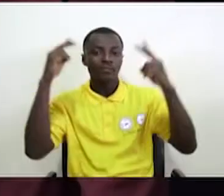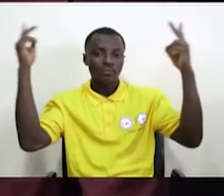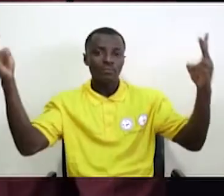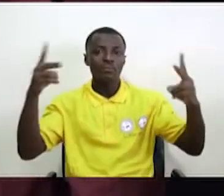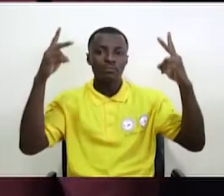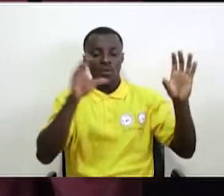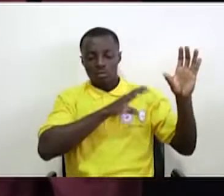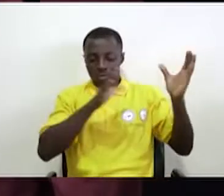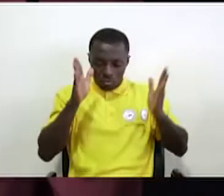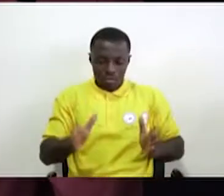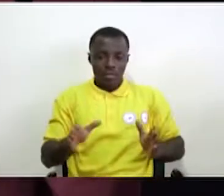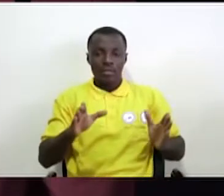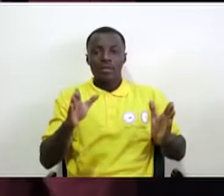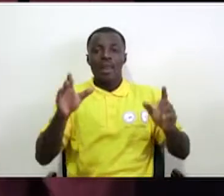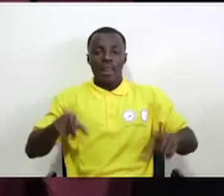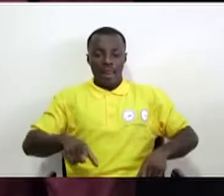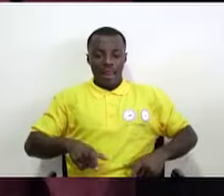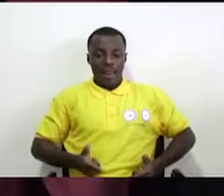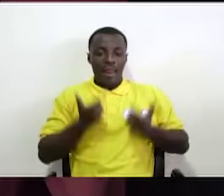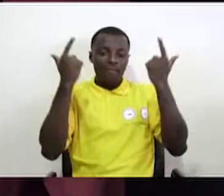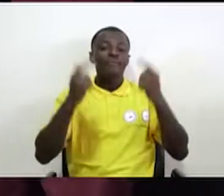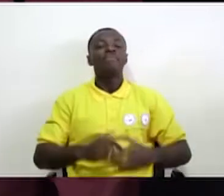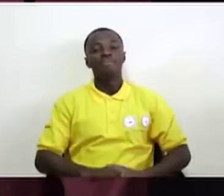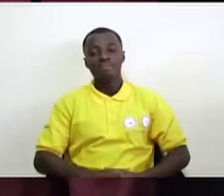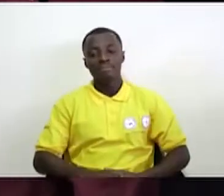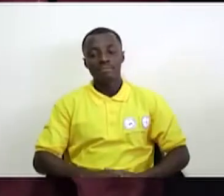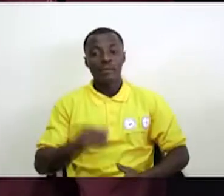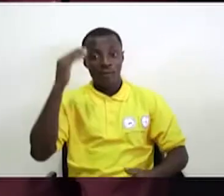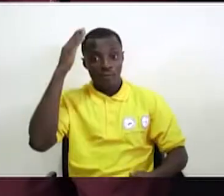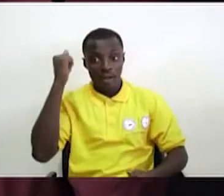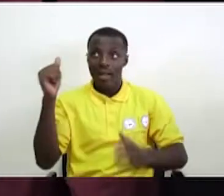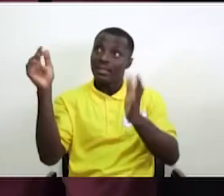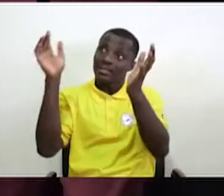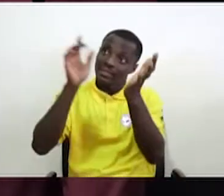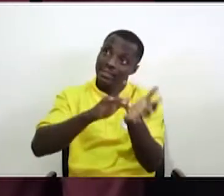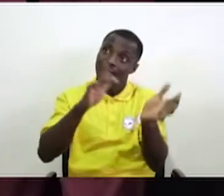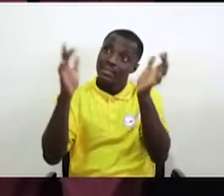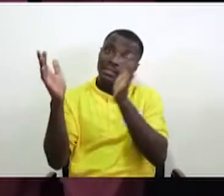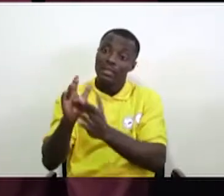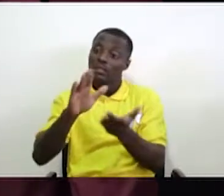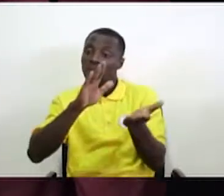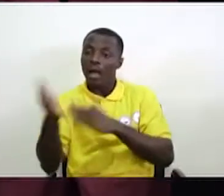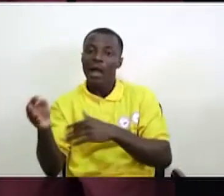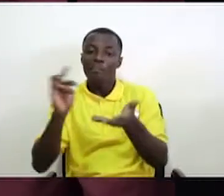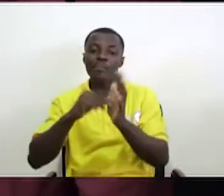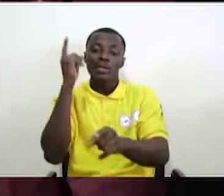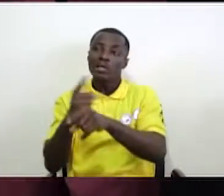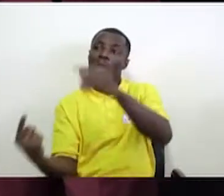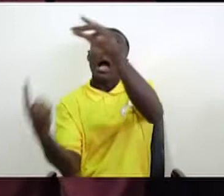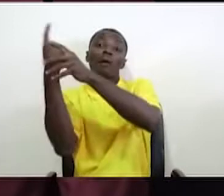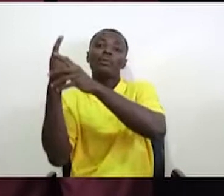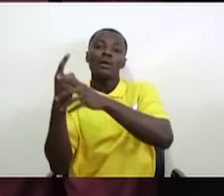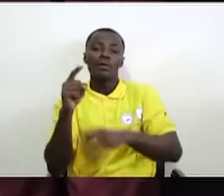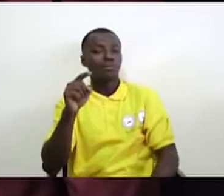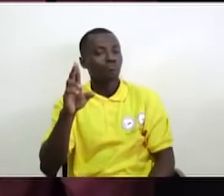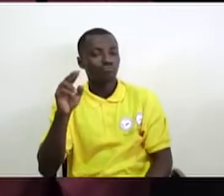meka safa Christo sum kunum di abrabo. See, the death of Jesus was not accidental. Yesu ni wo no na